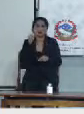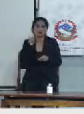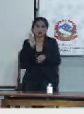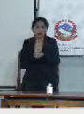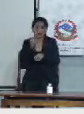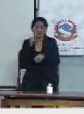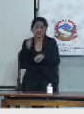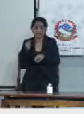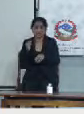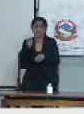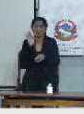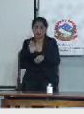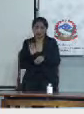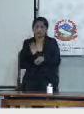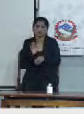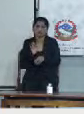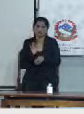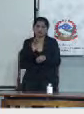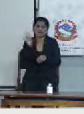the